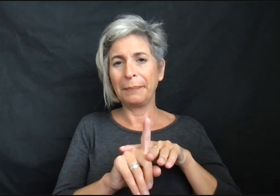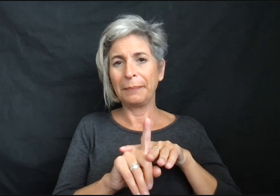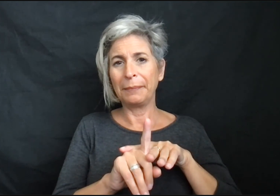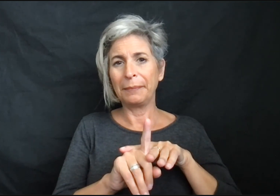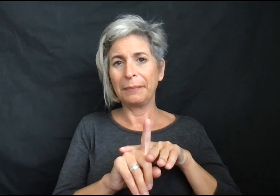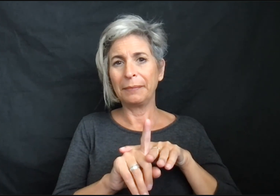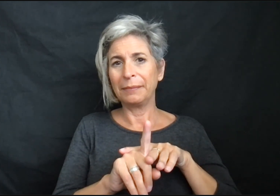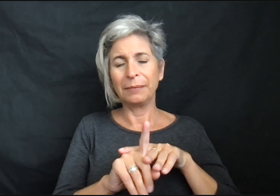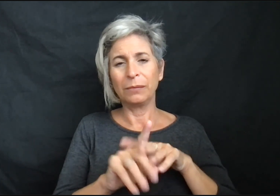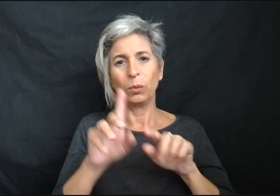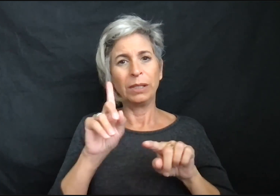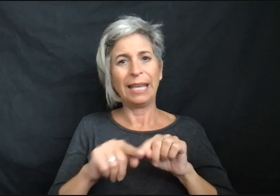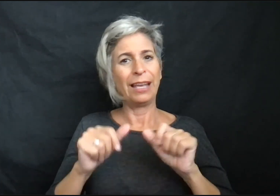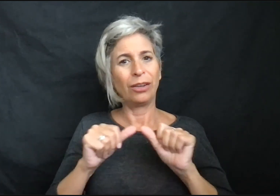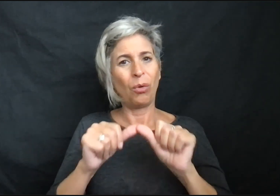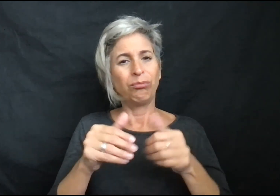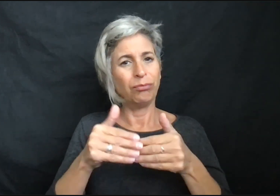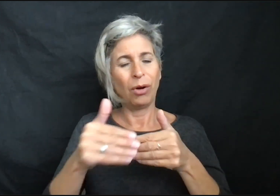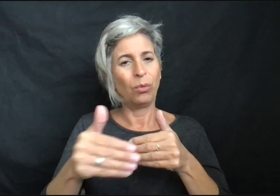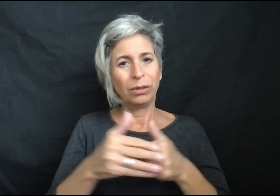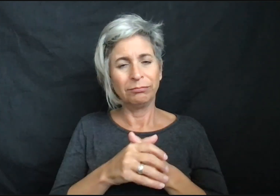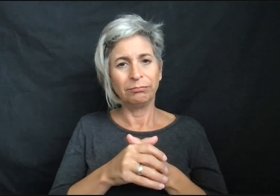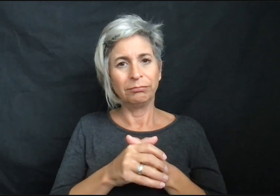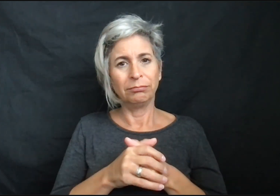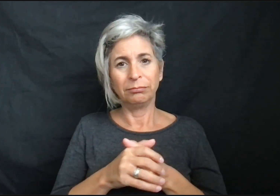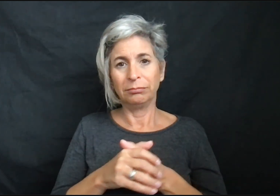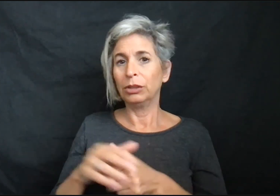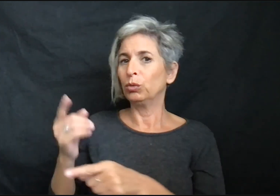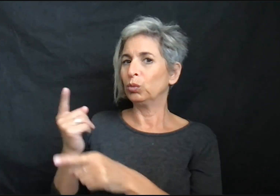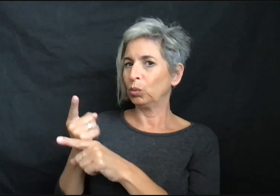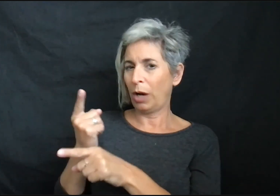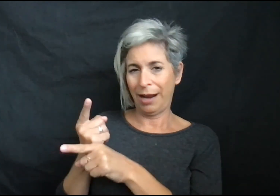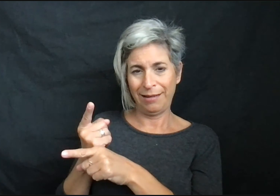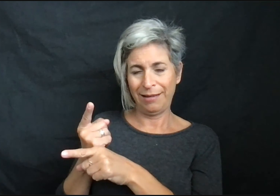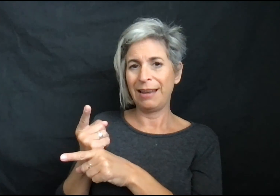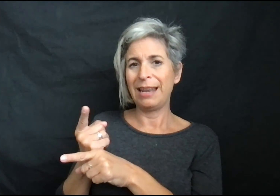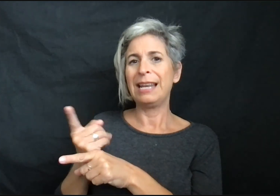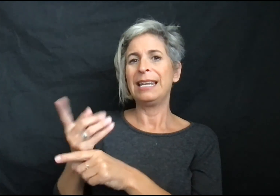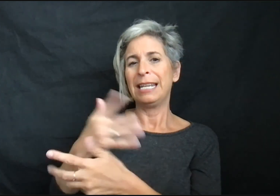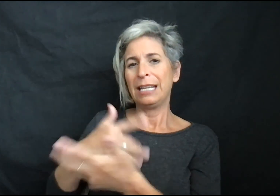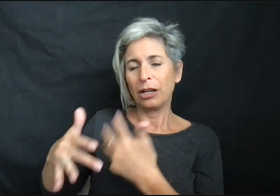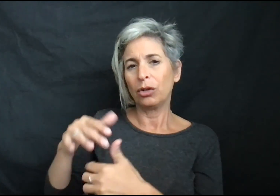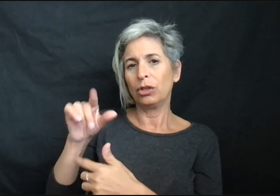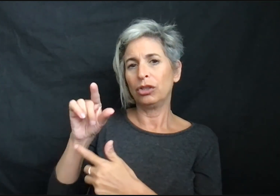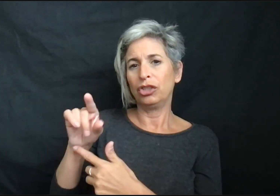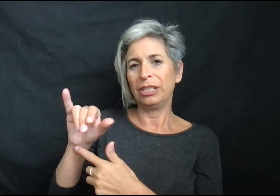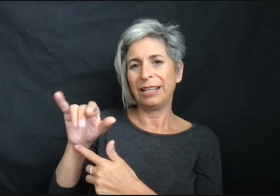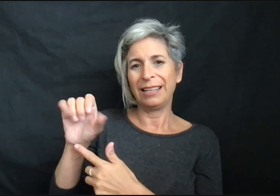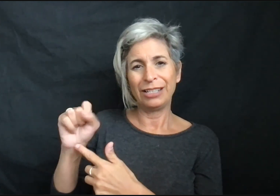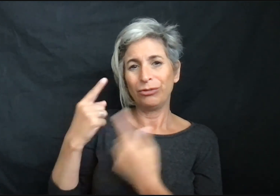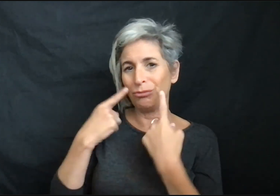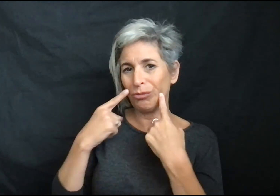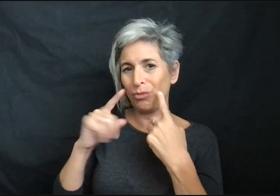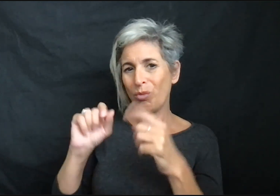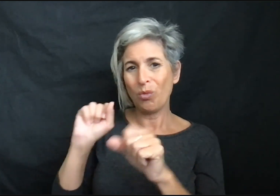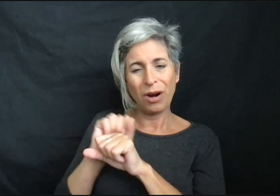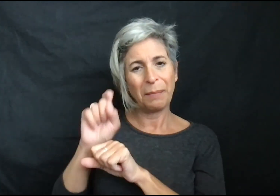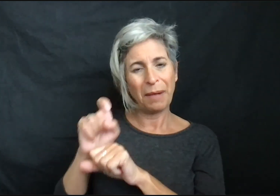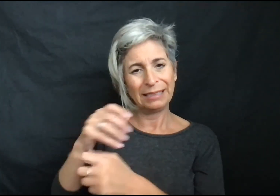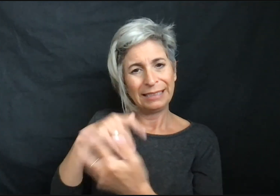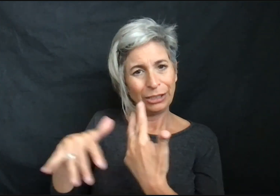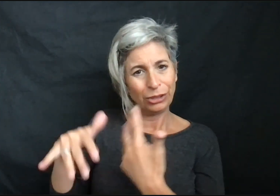further. That is correct, Deborah. We need that integration with GIS to work, so